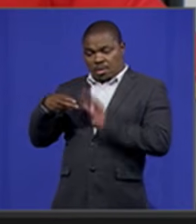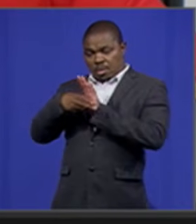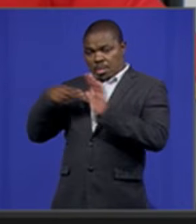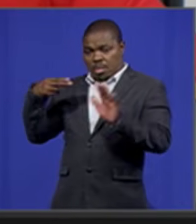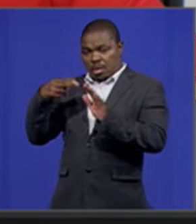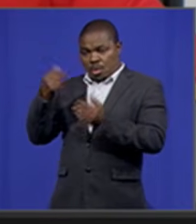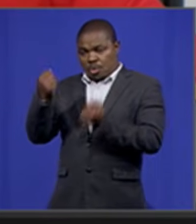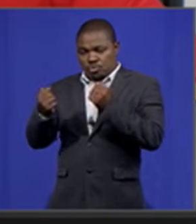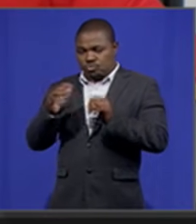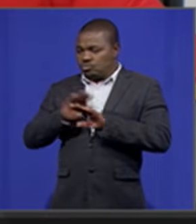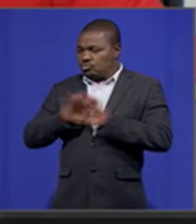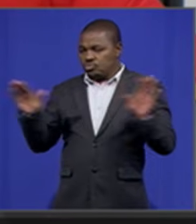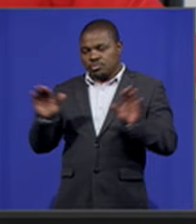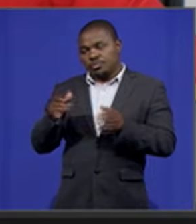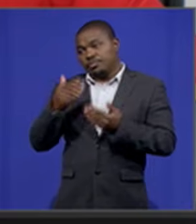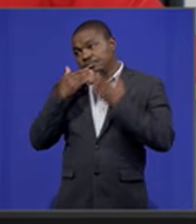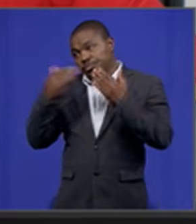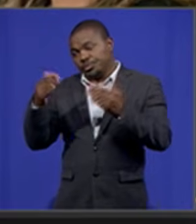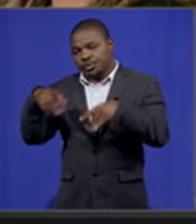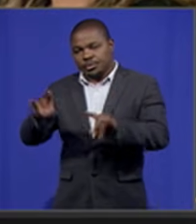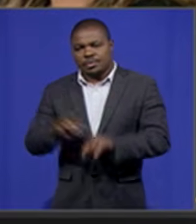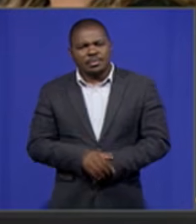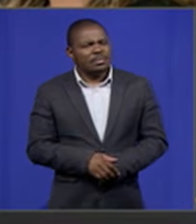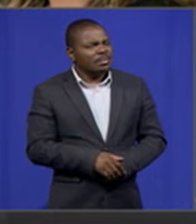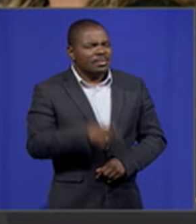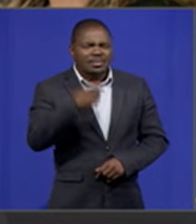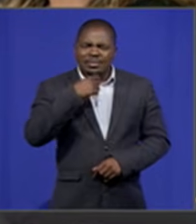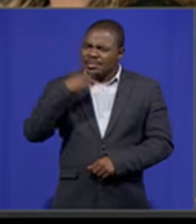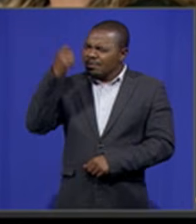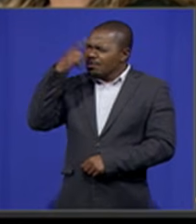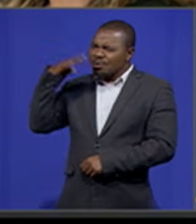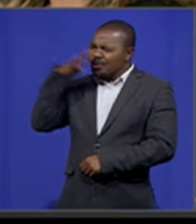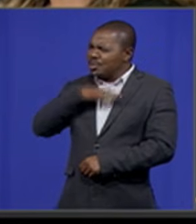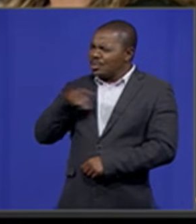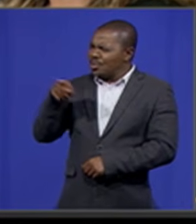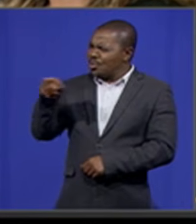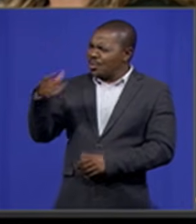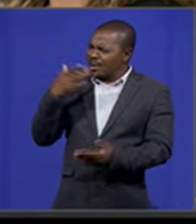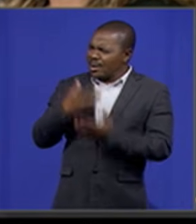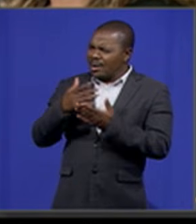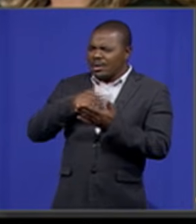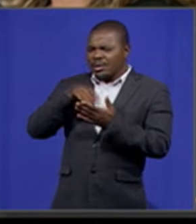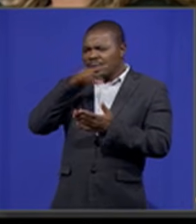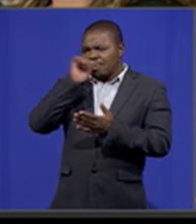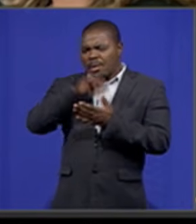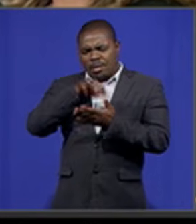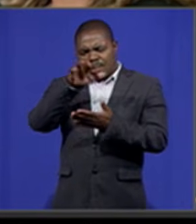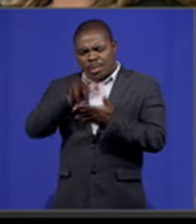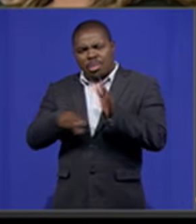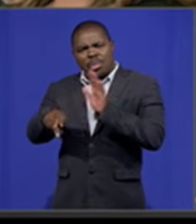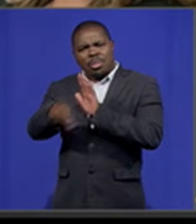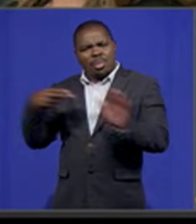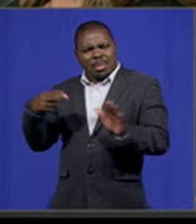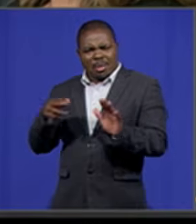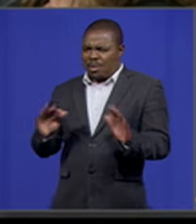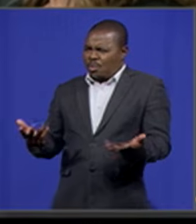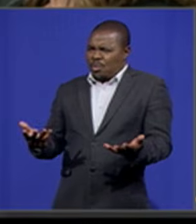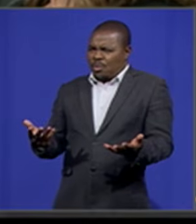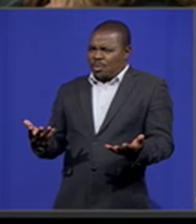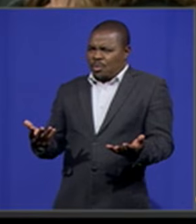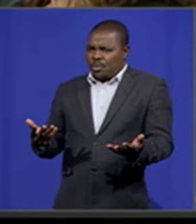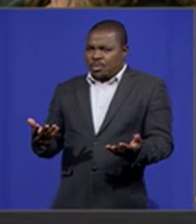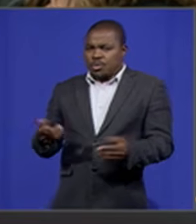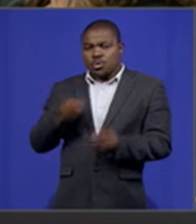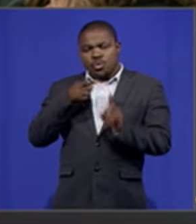Going forward, Chair. But I don't understand how you can incriminate yourself in relation to whether you